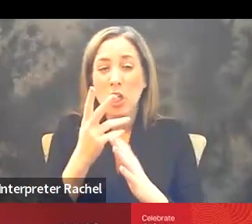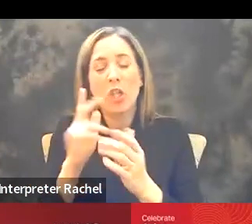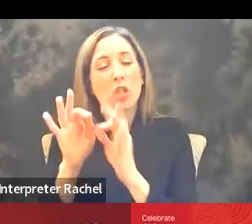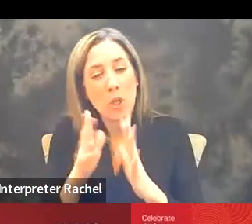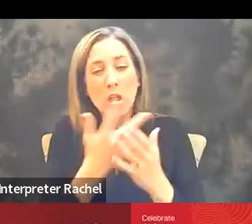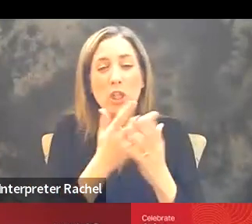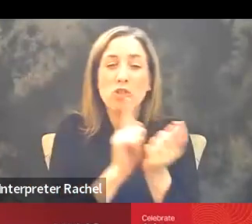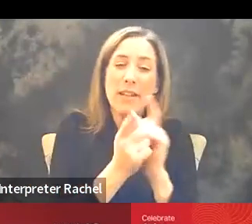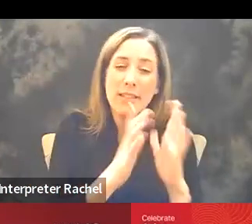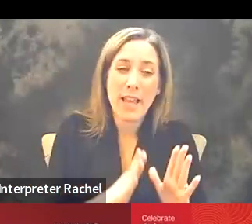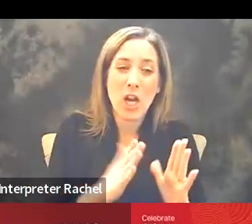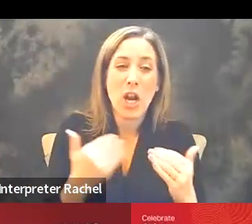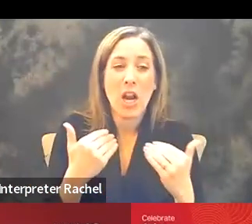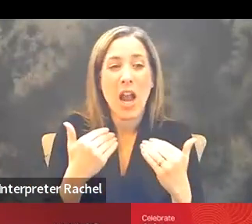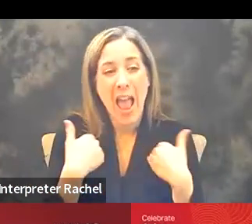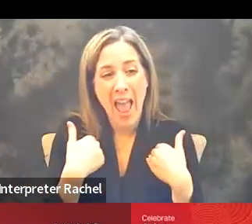an educator